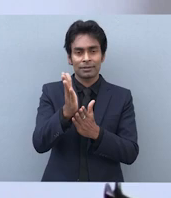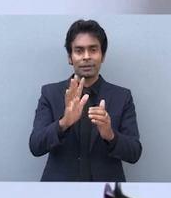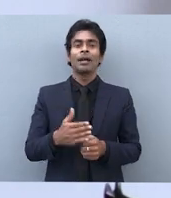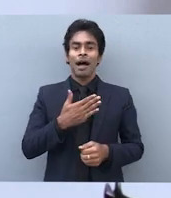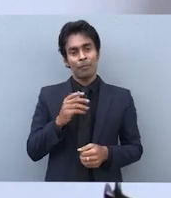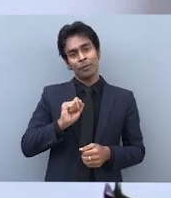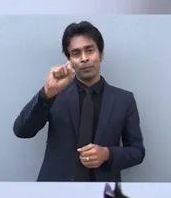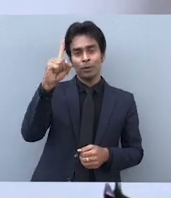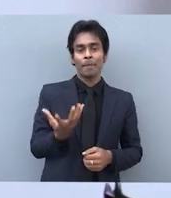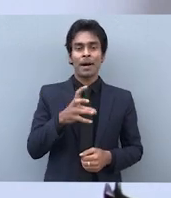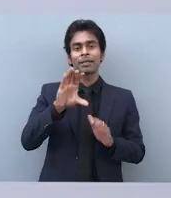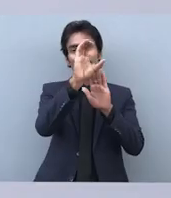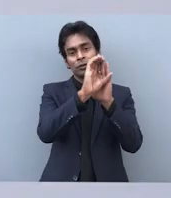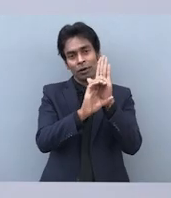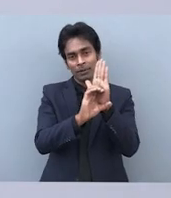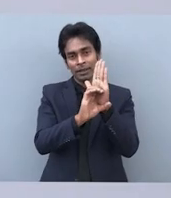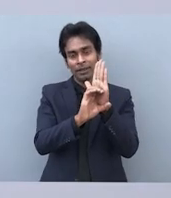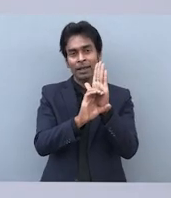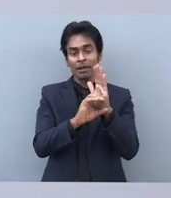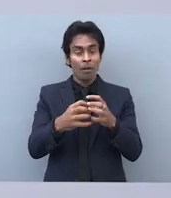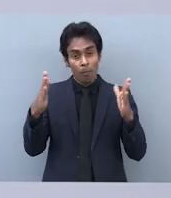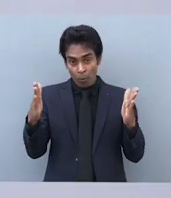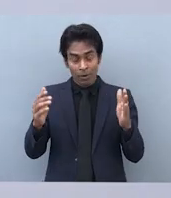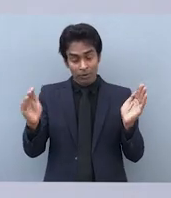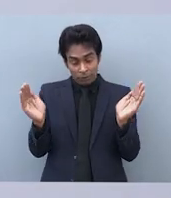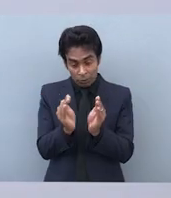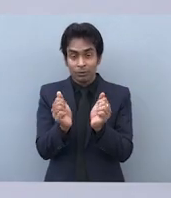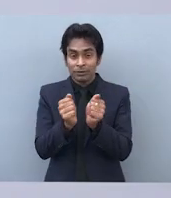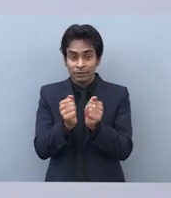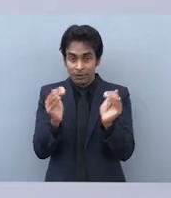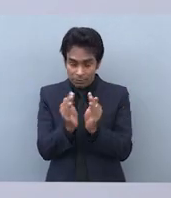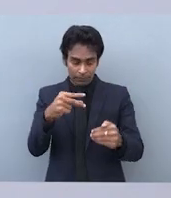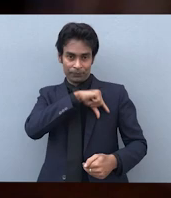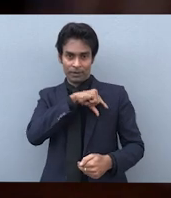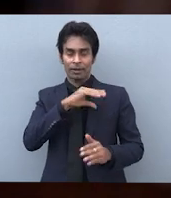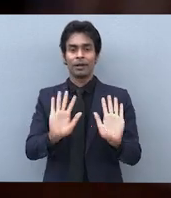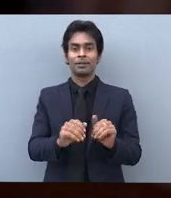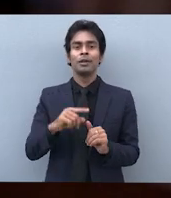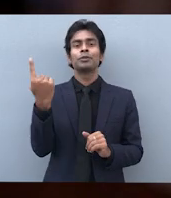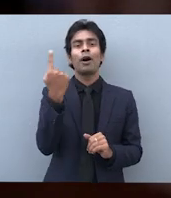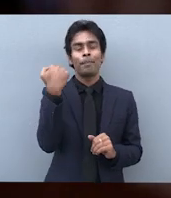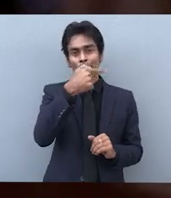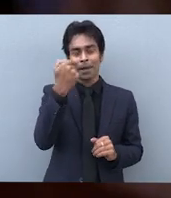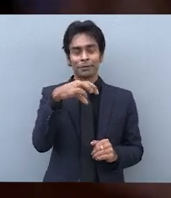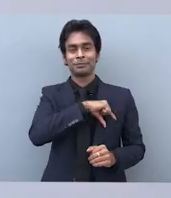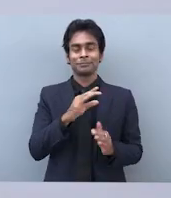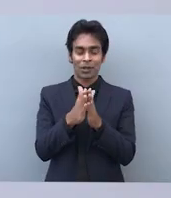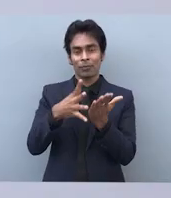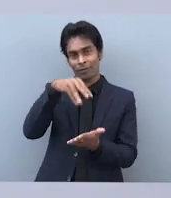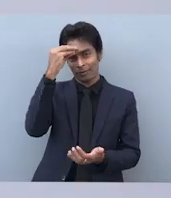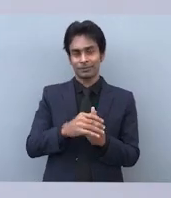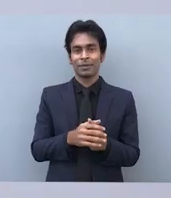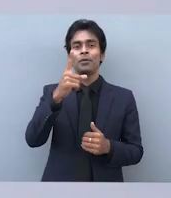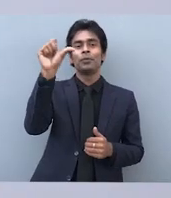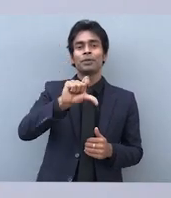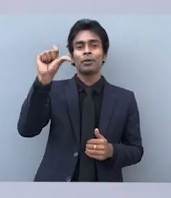in the form of a pocket book. That meant every citizen had access to the constitution. This was groundbreaking. We organized